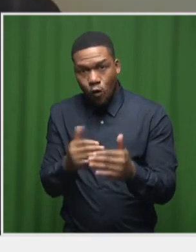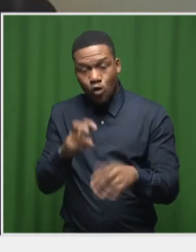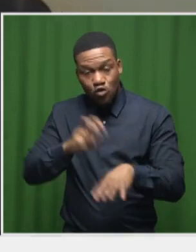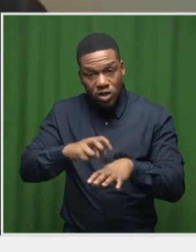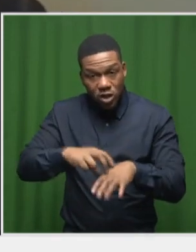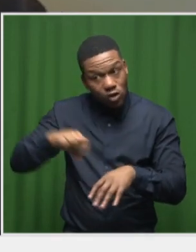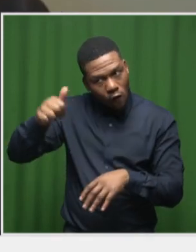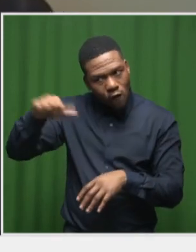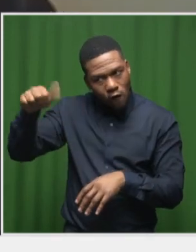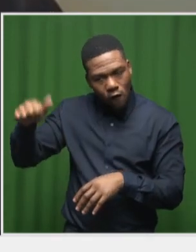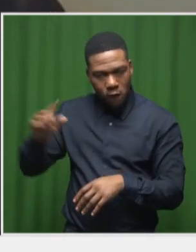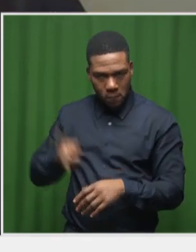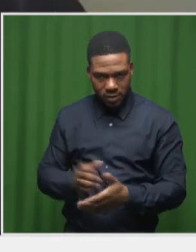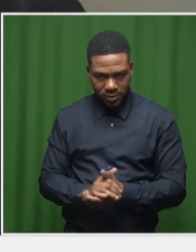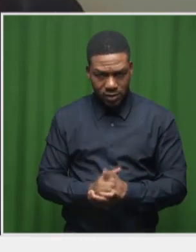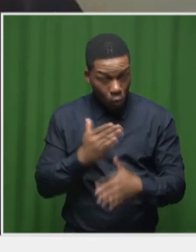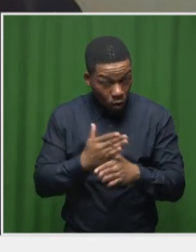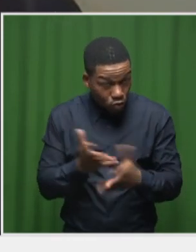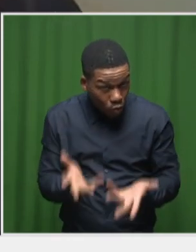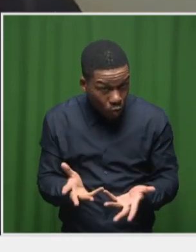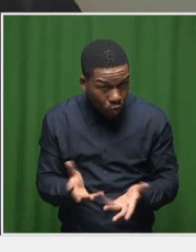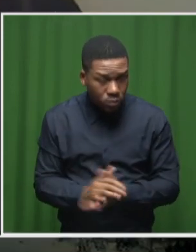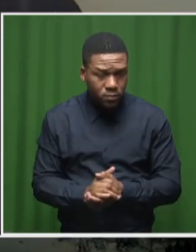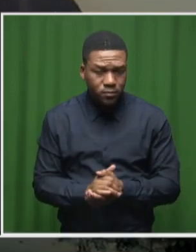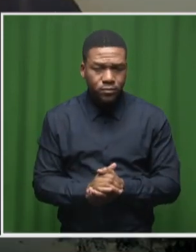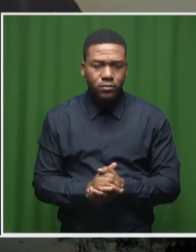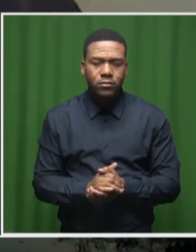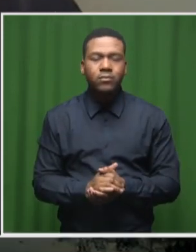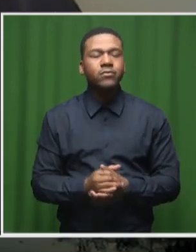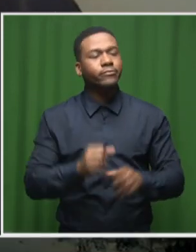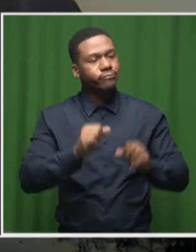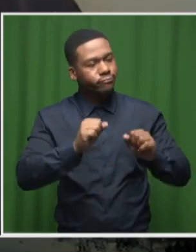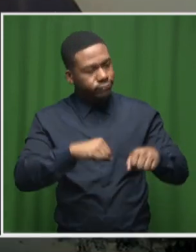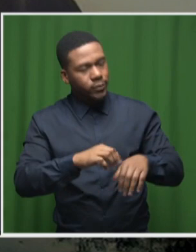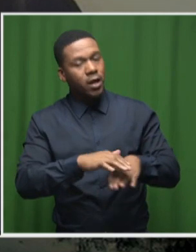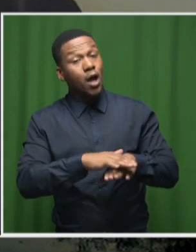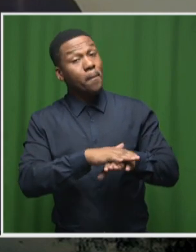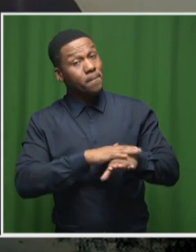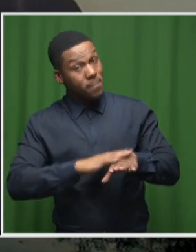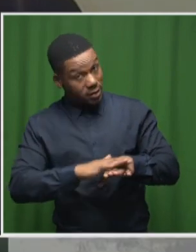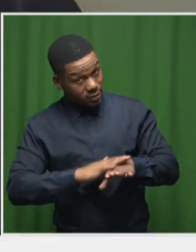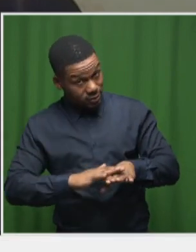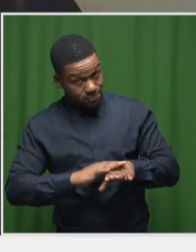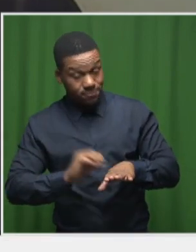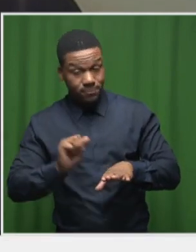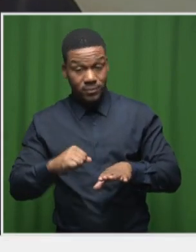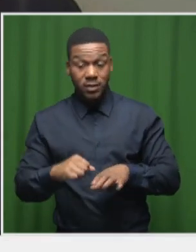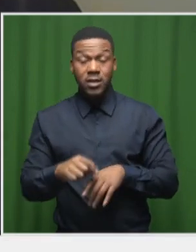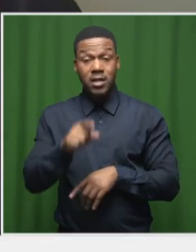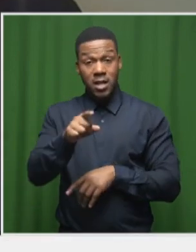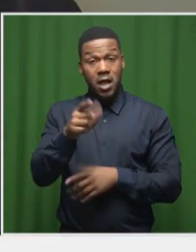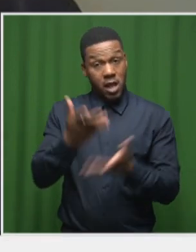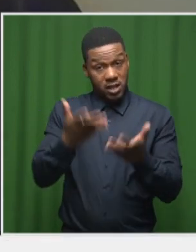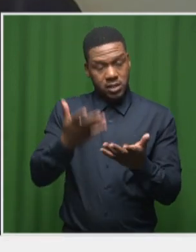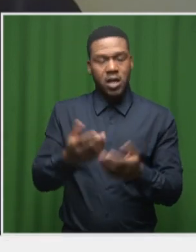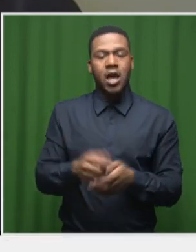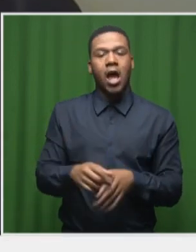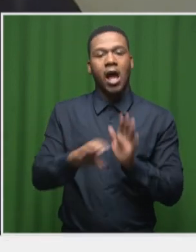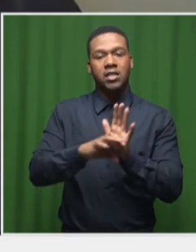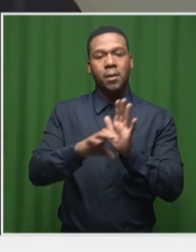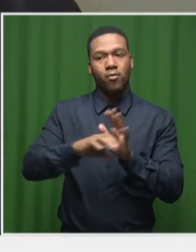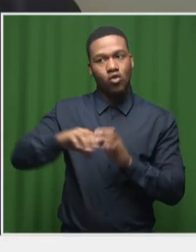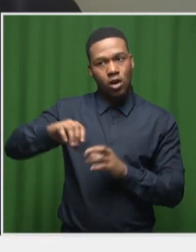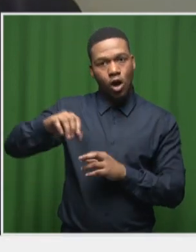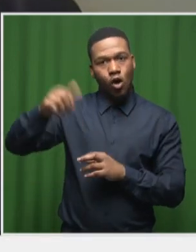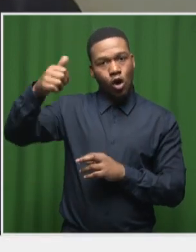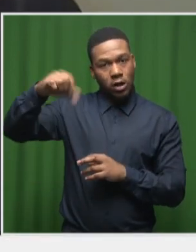Is that how it will work? So basically what will happen if it trips, what will